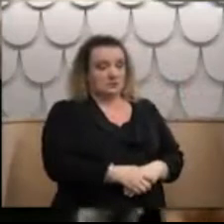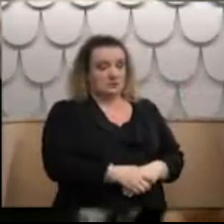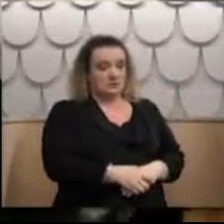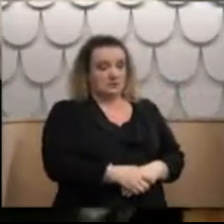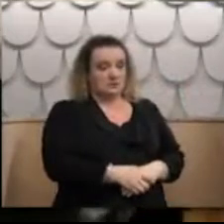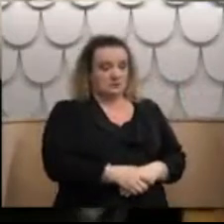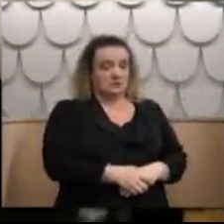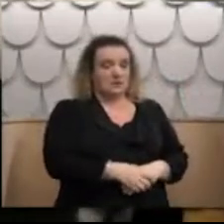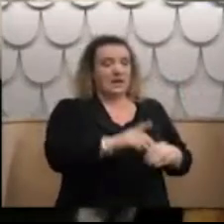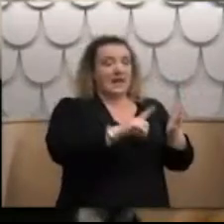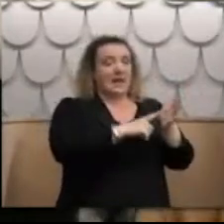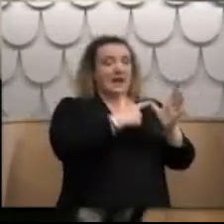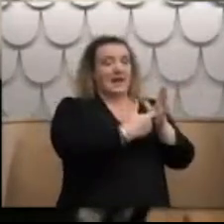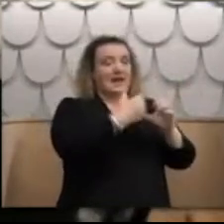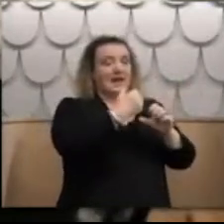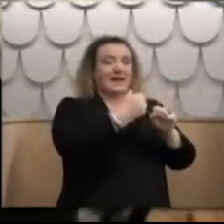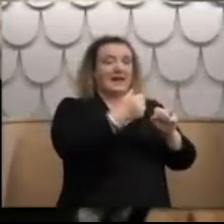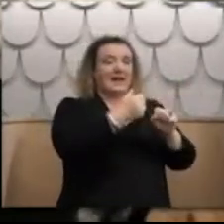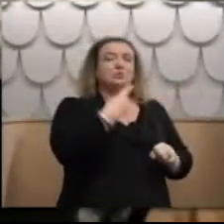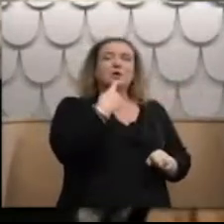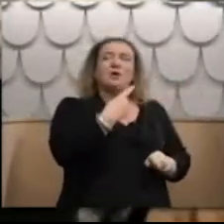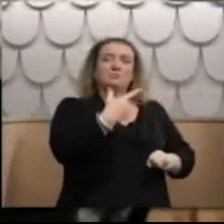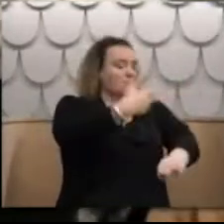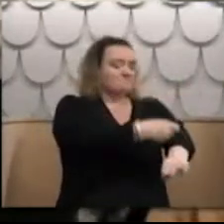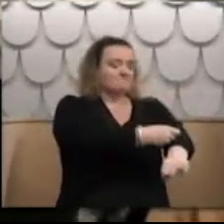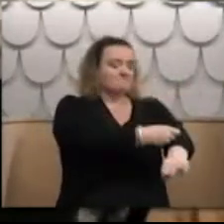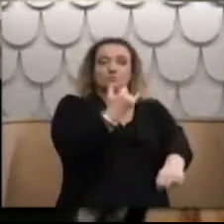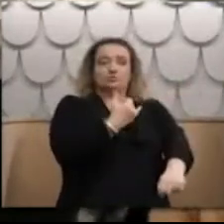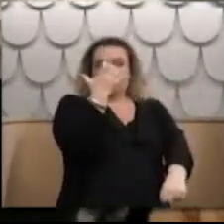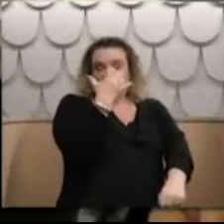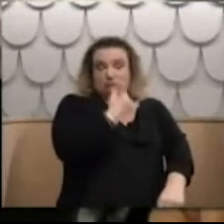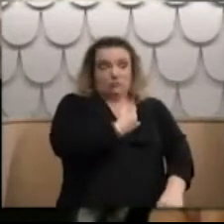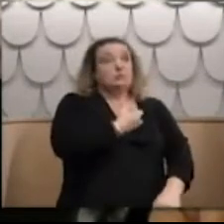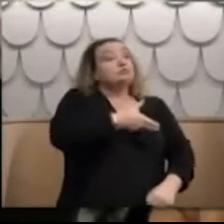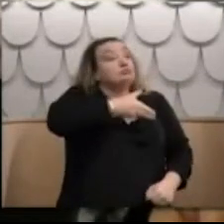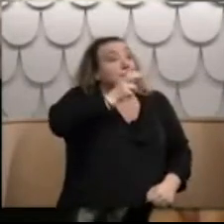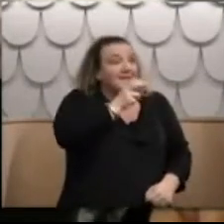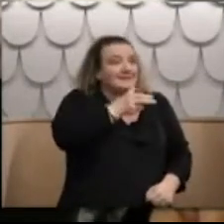This is Largetto, you drink this. No, they got it in an injection form.